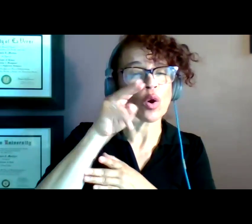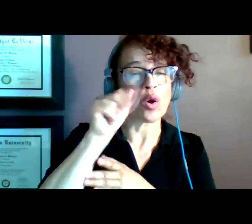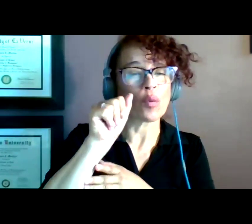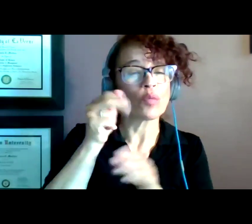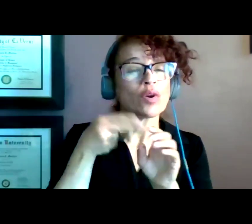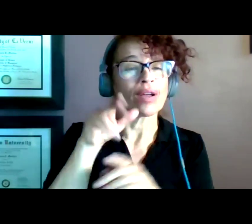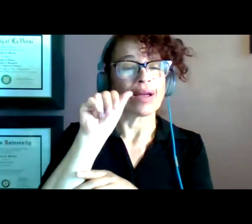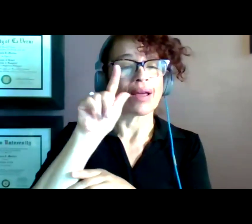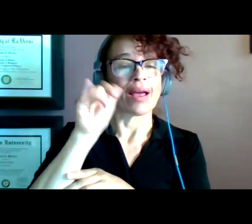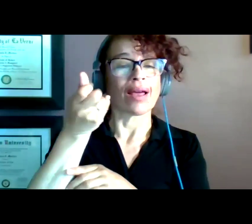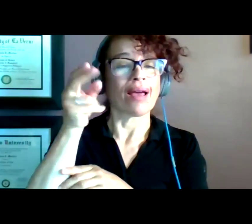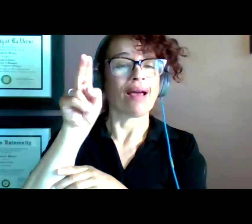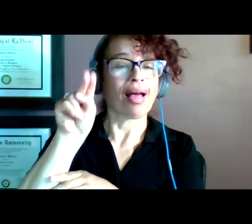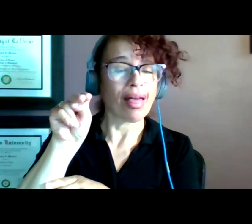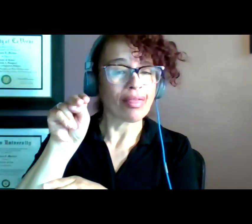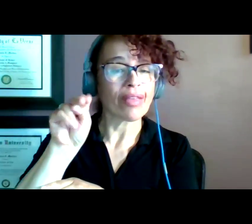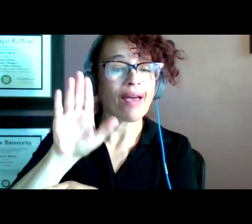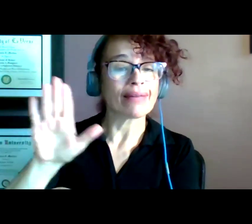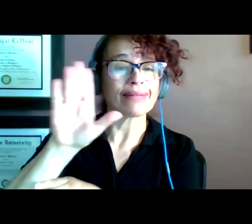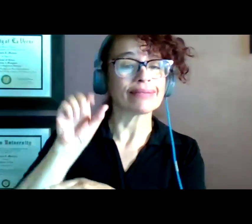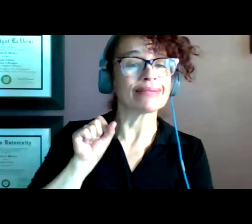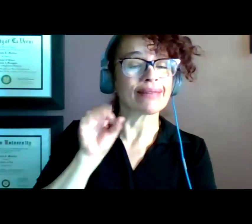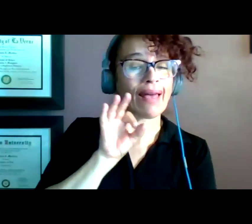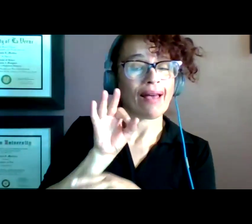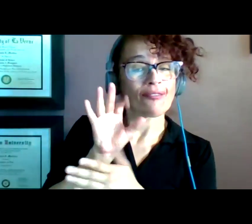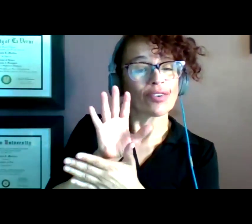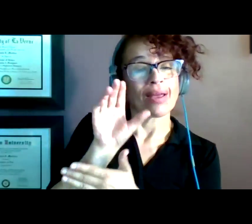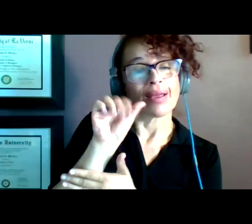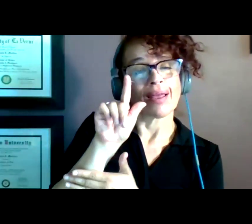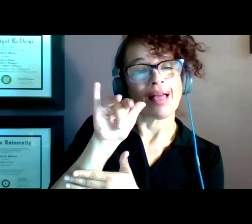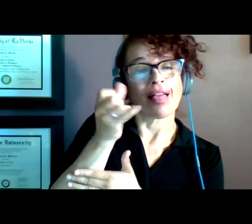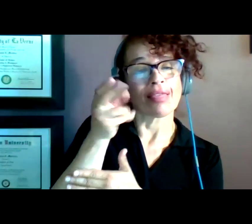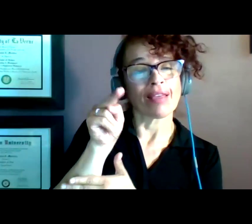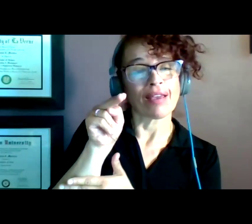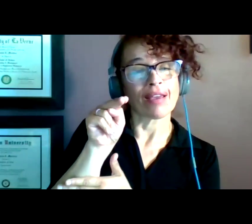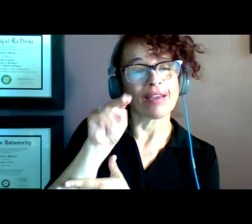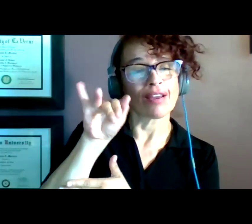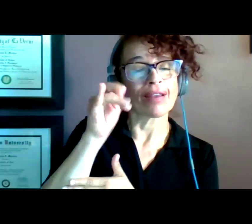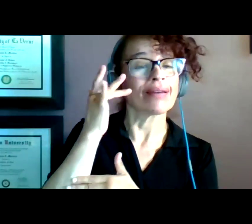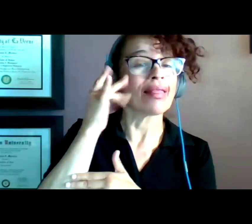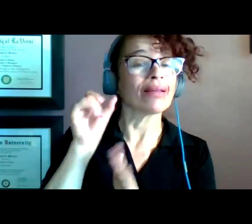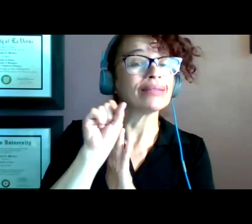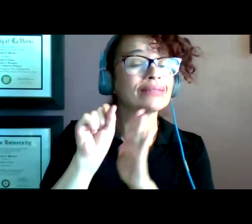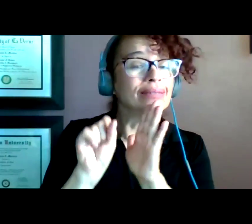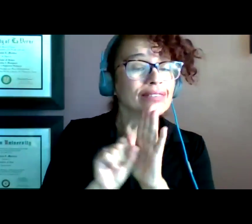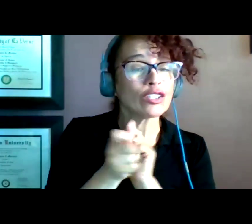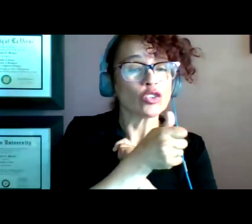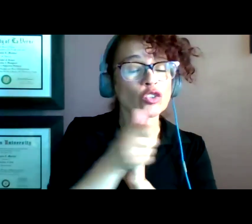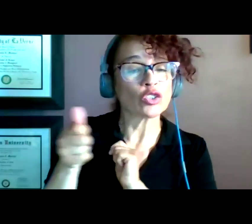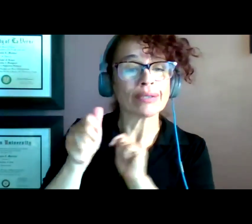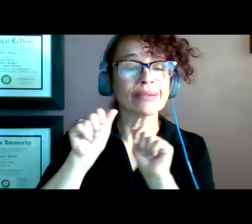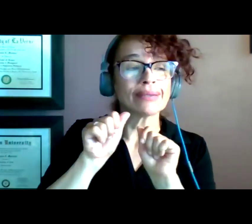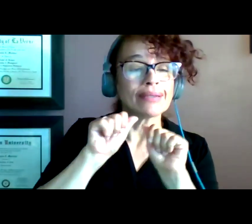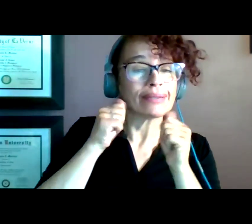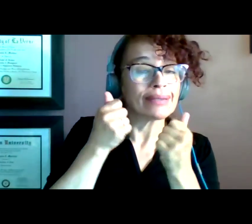as Allison Giannini on his staff. Allison Joe with the California State Transportation